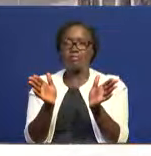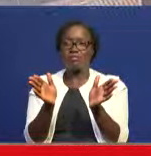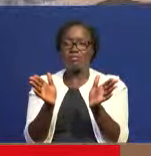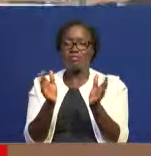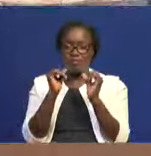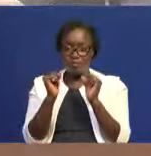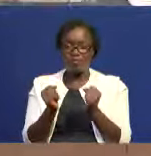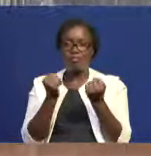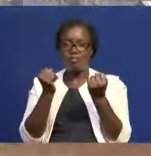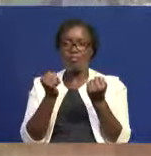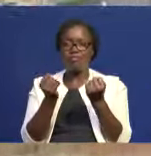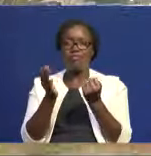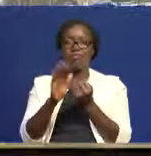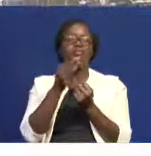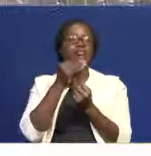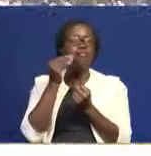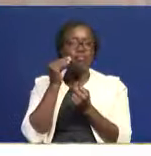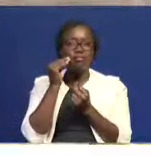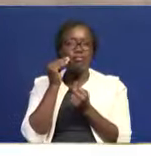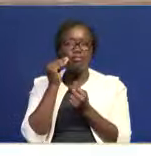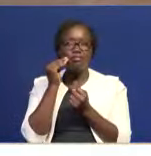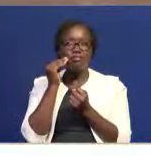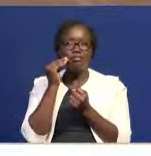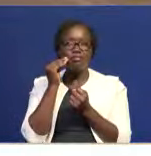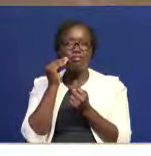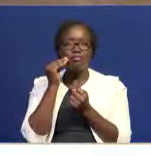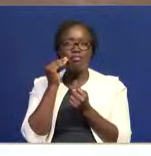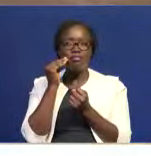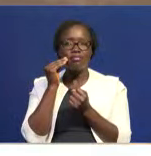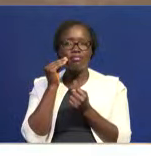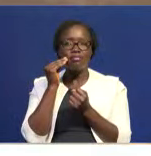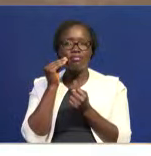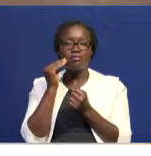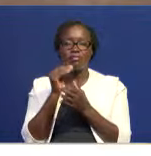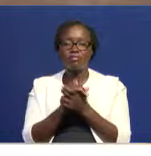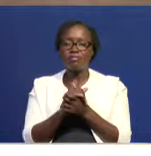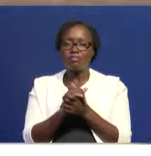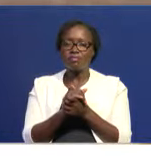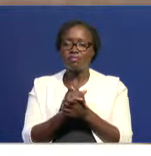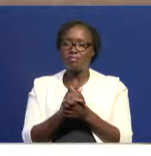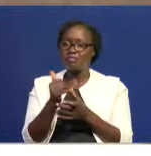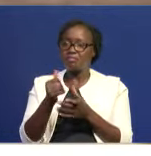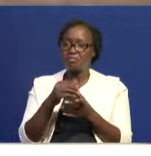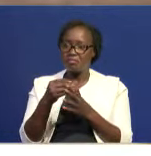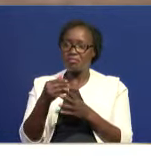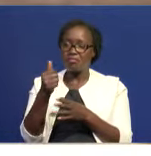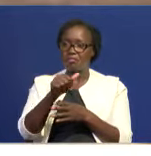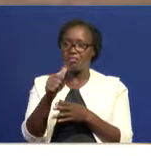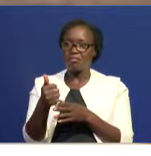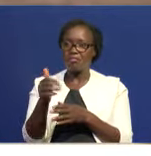their safety, to go home or to go to any